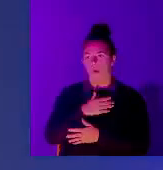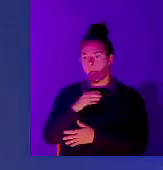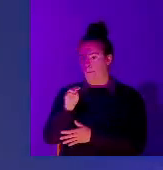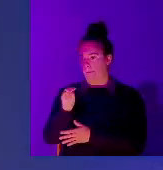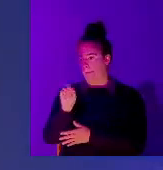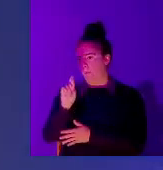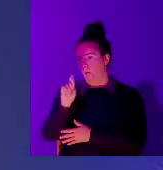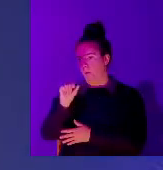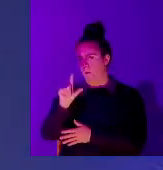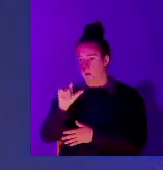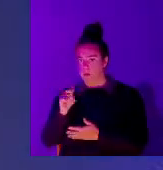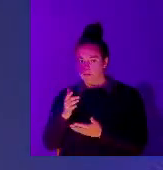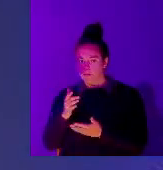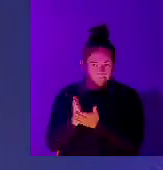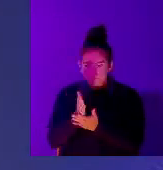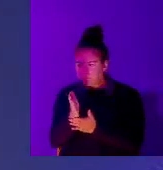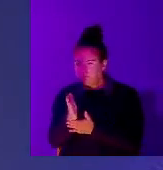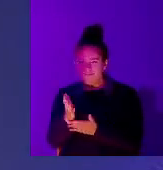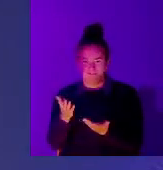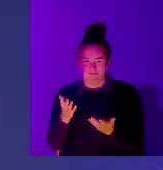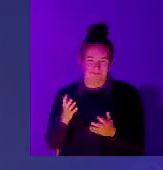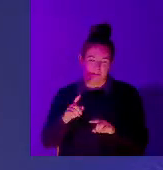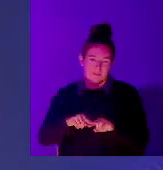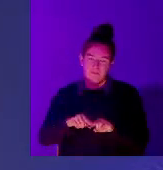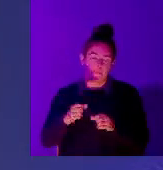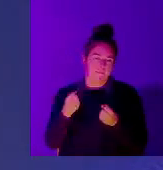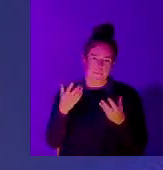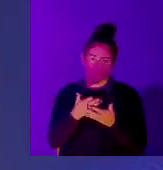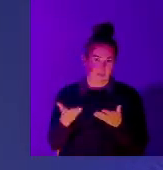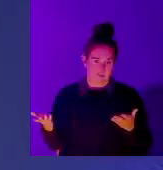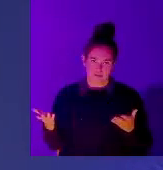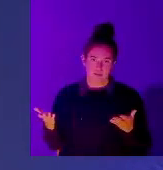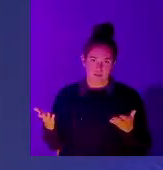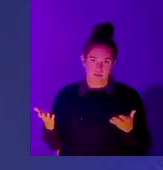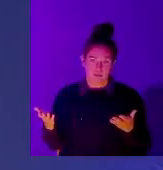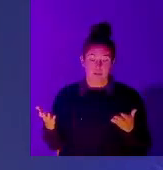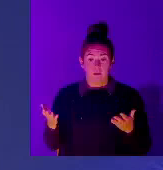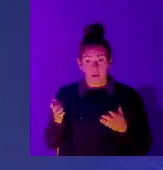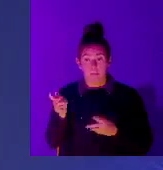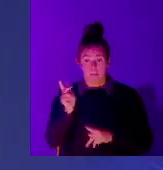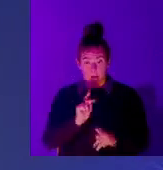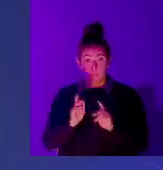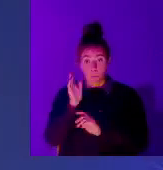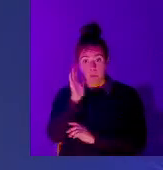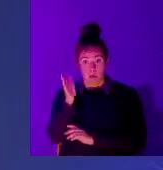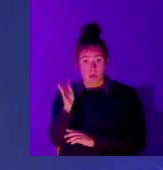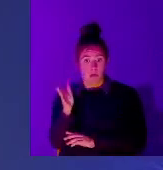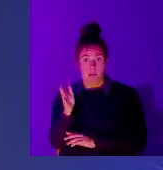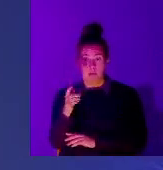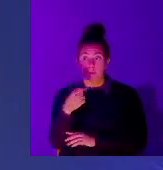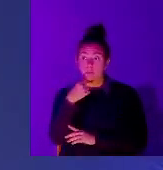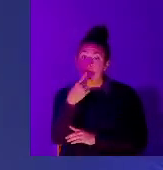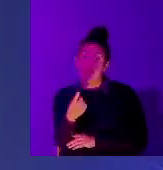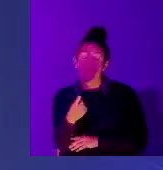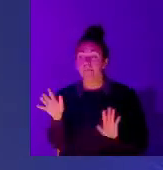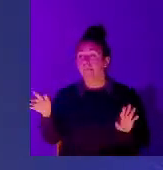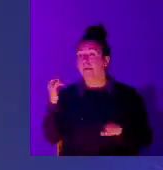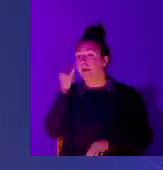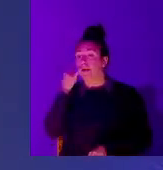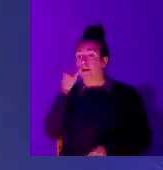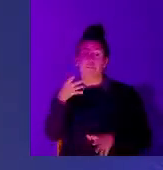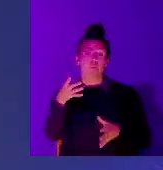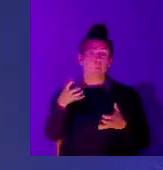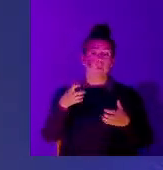lot of things. And people will say to you, if that's the way you want to live, live that